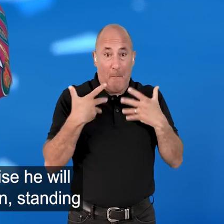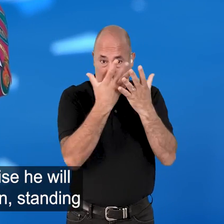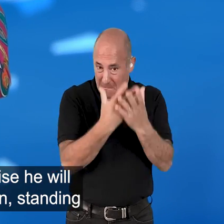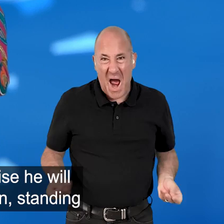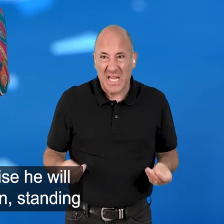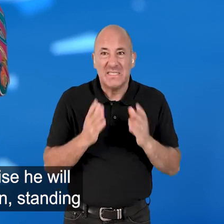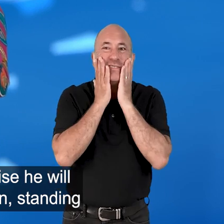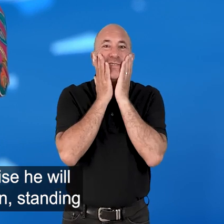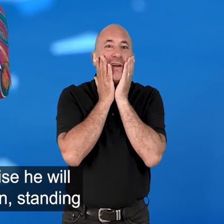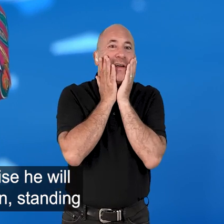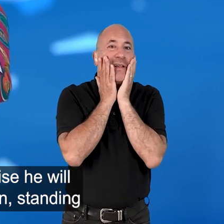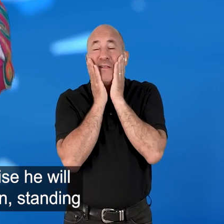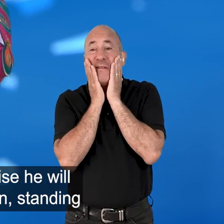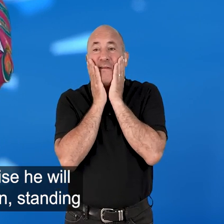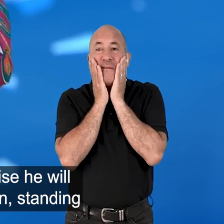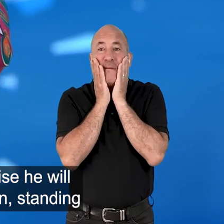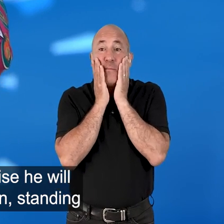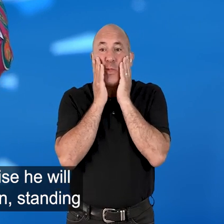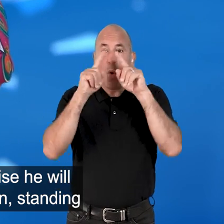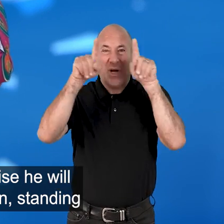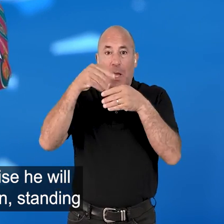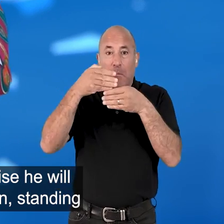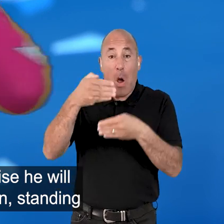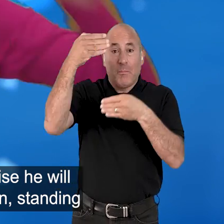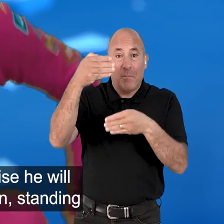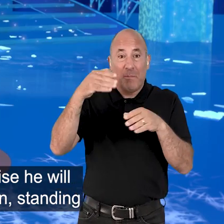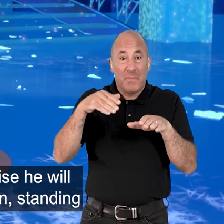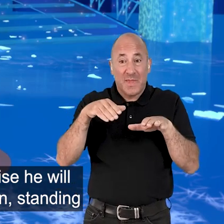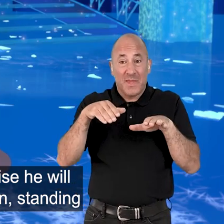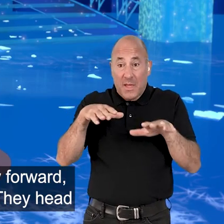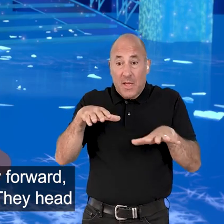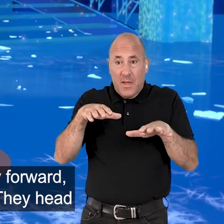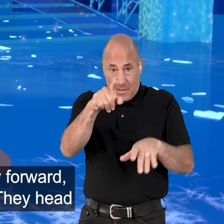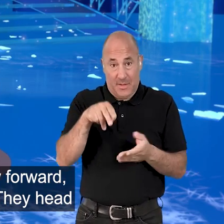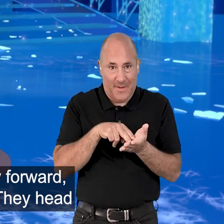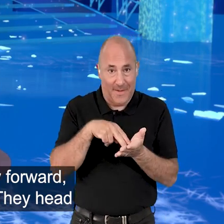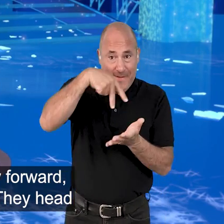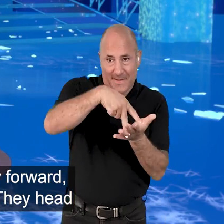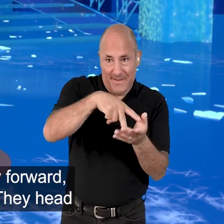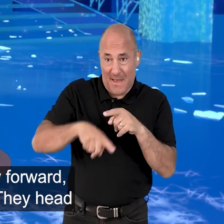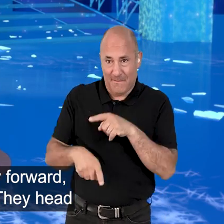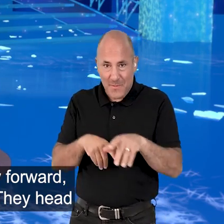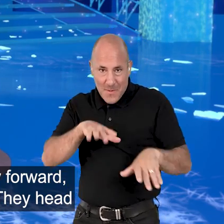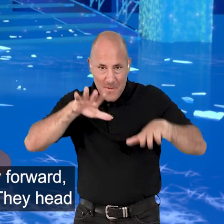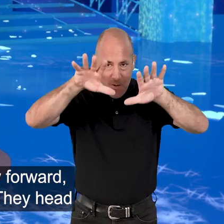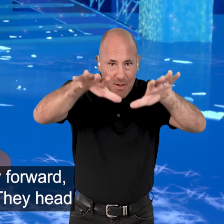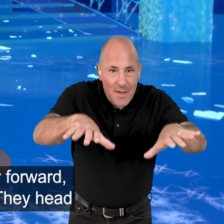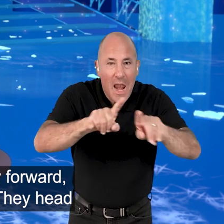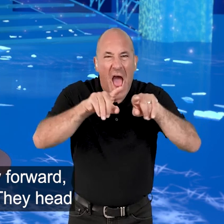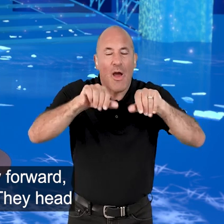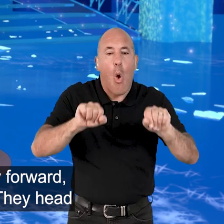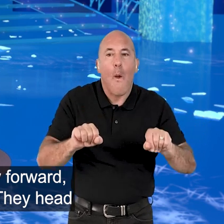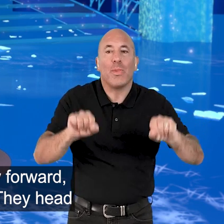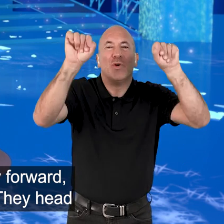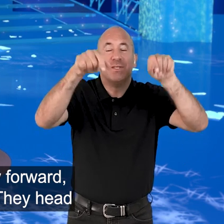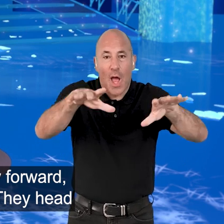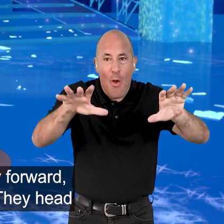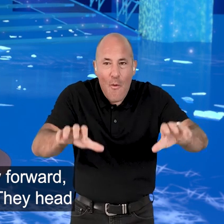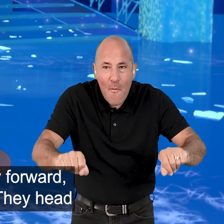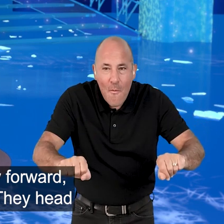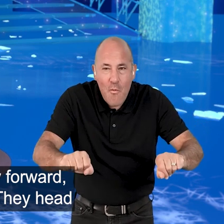otherwise he'll melt entirely. The window pops open, standing all the way up, folding all the way forwards, opening